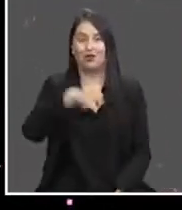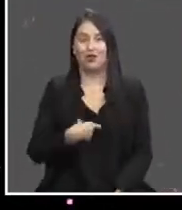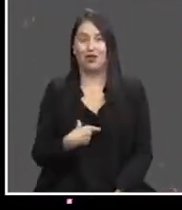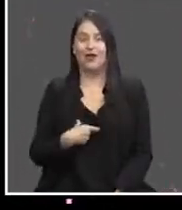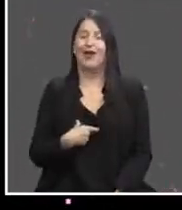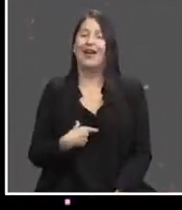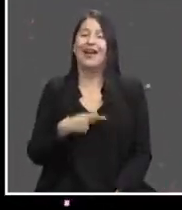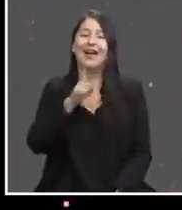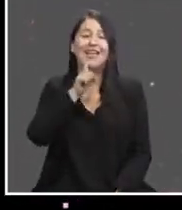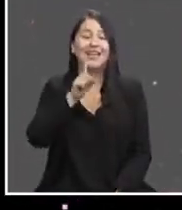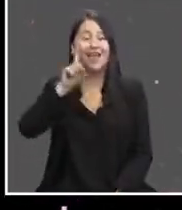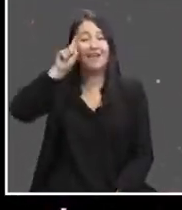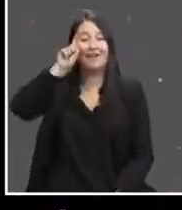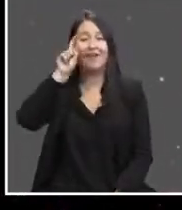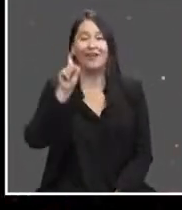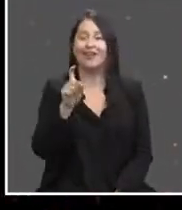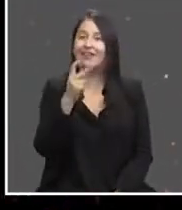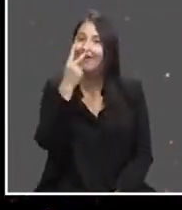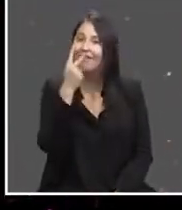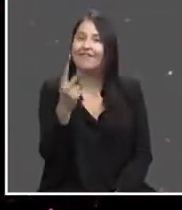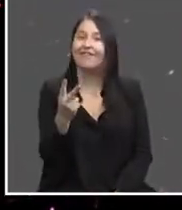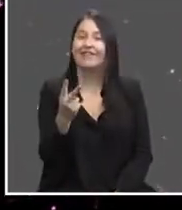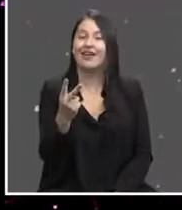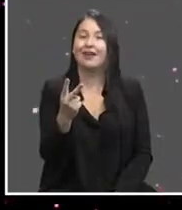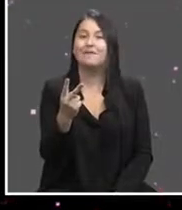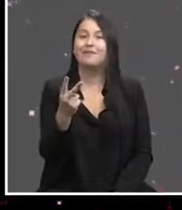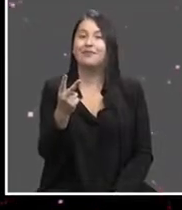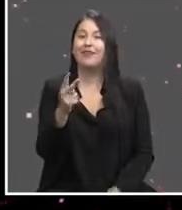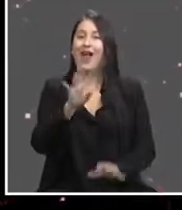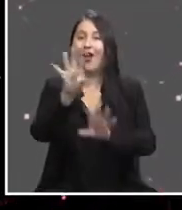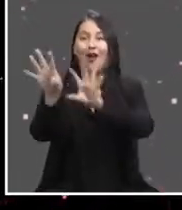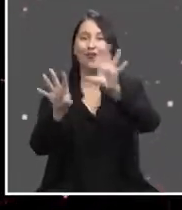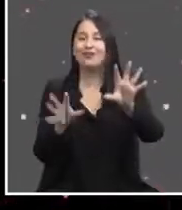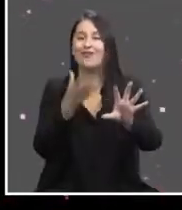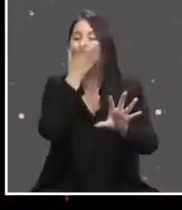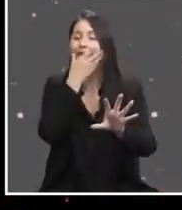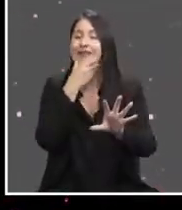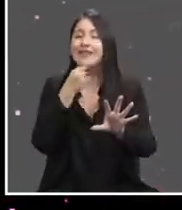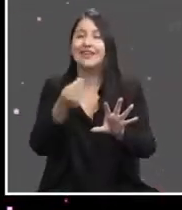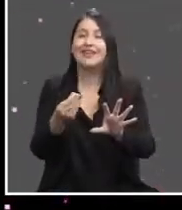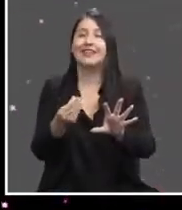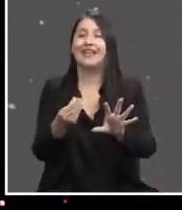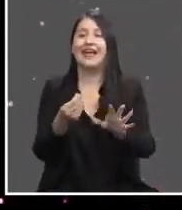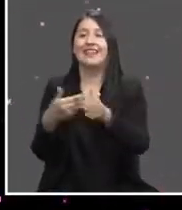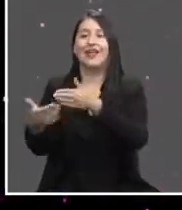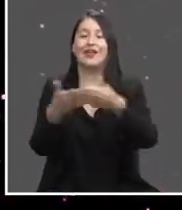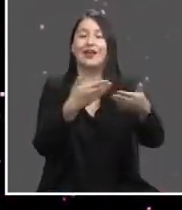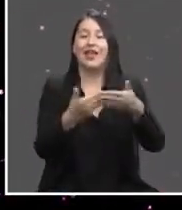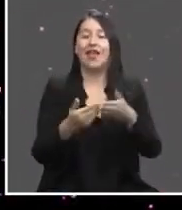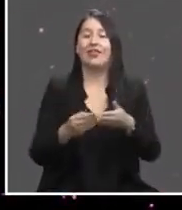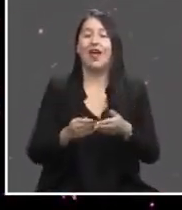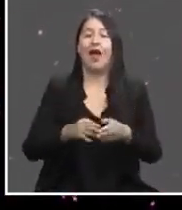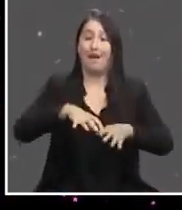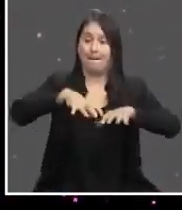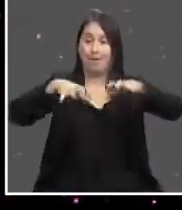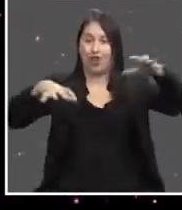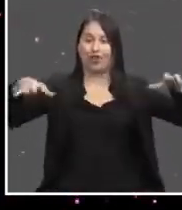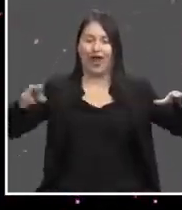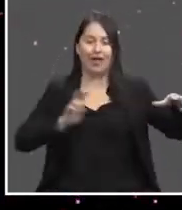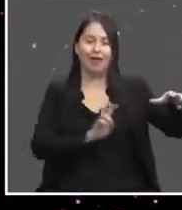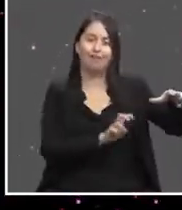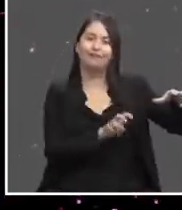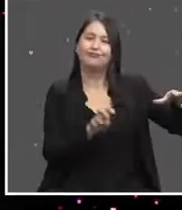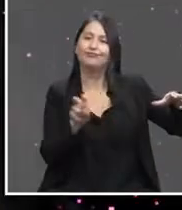gliding across the sea in a boat powered only by the wind, losing myself in the power of nature